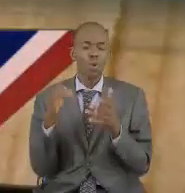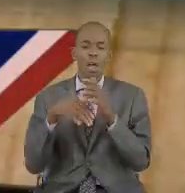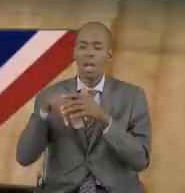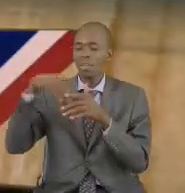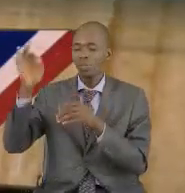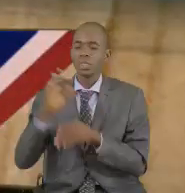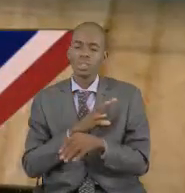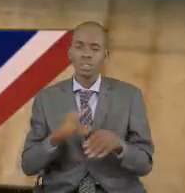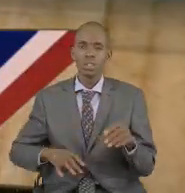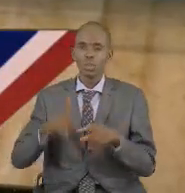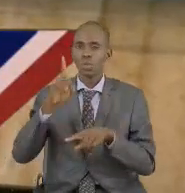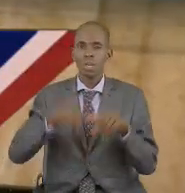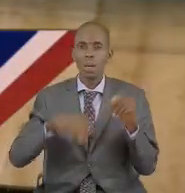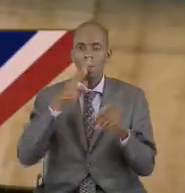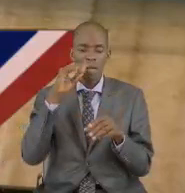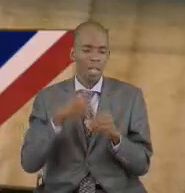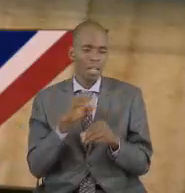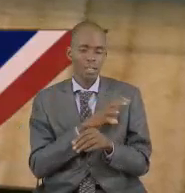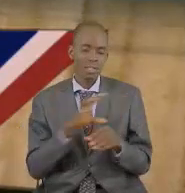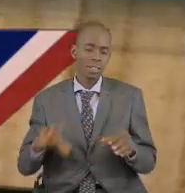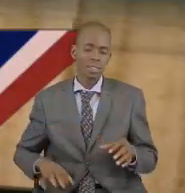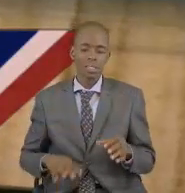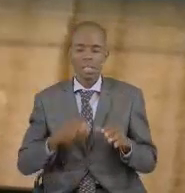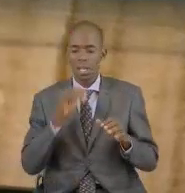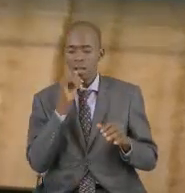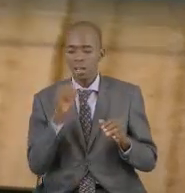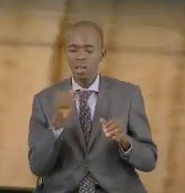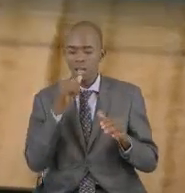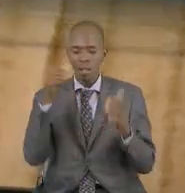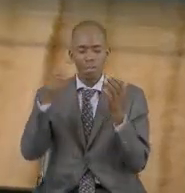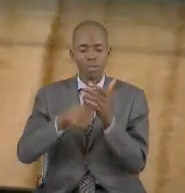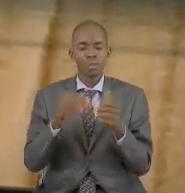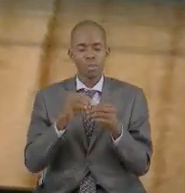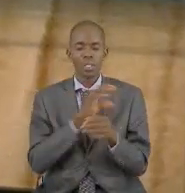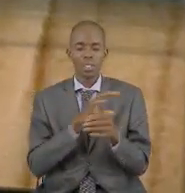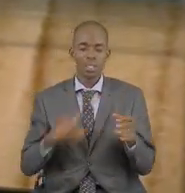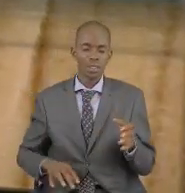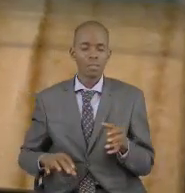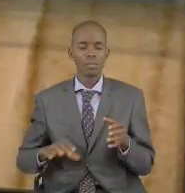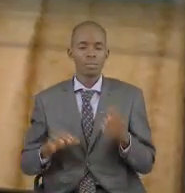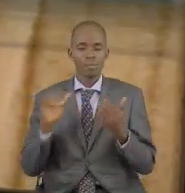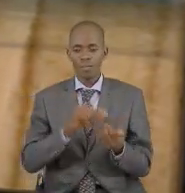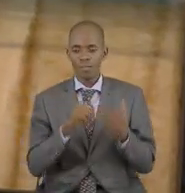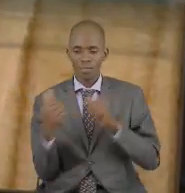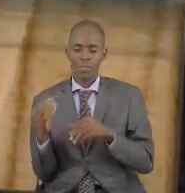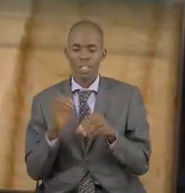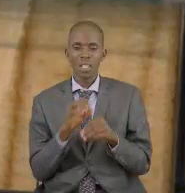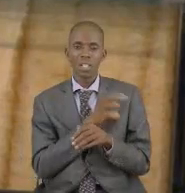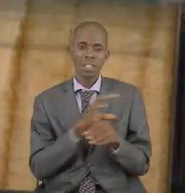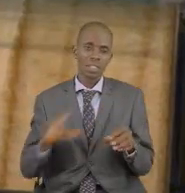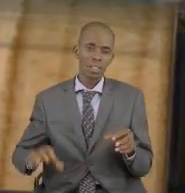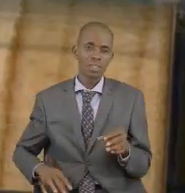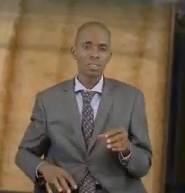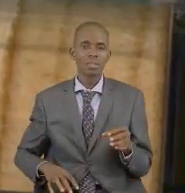Christ, enveloped in Christ, baptized in Christ, immersed in